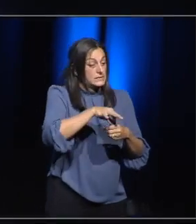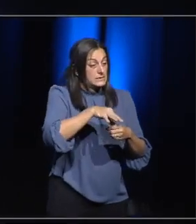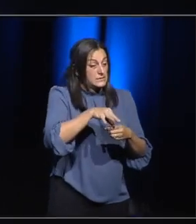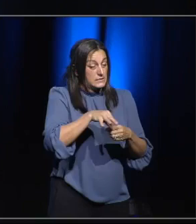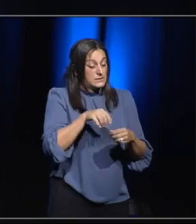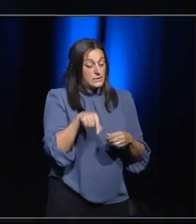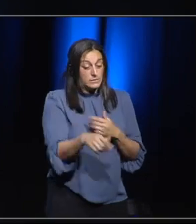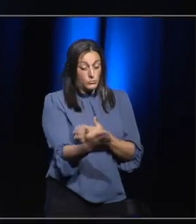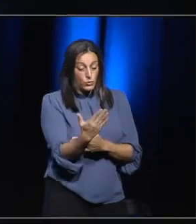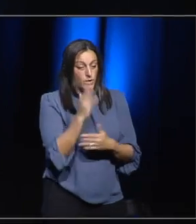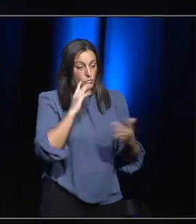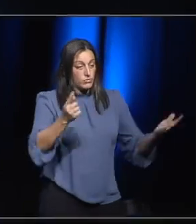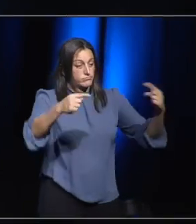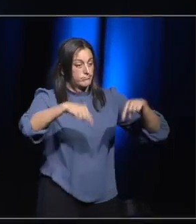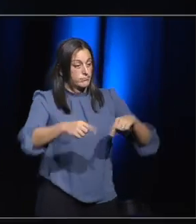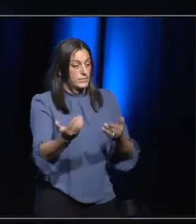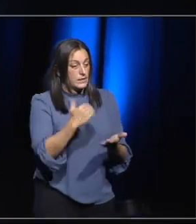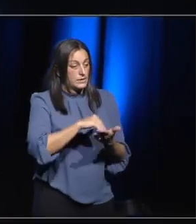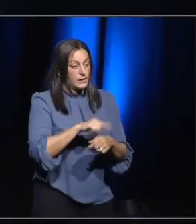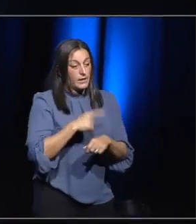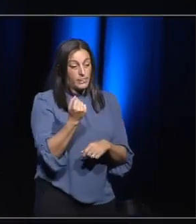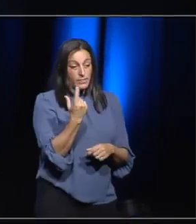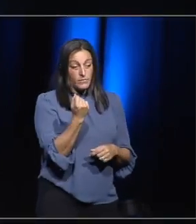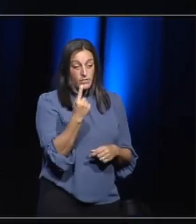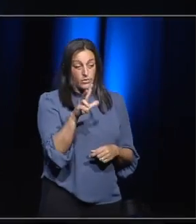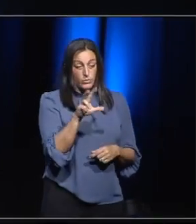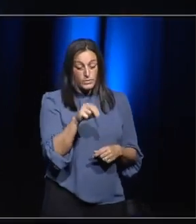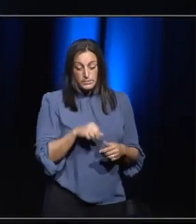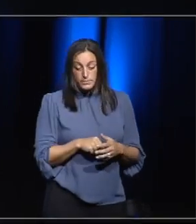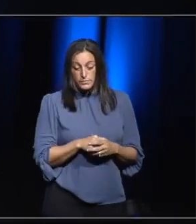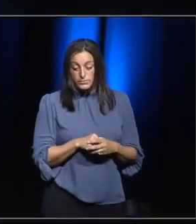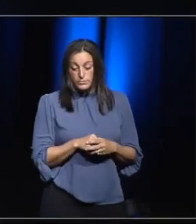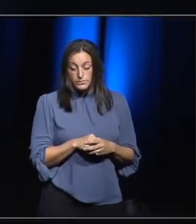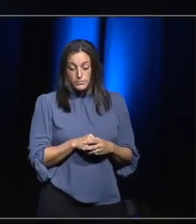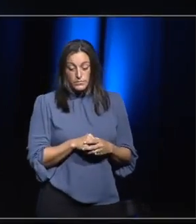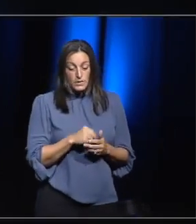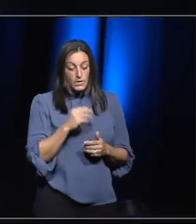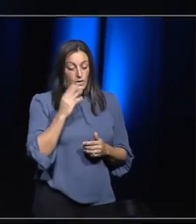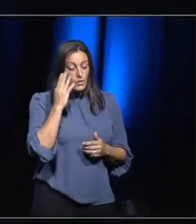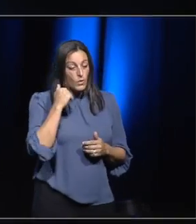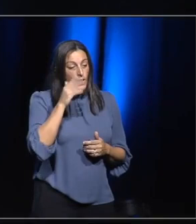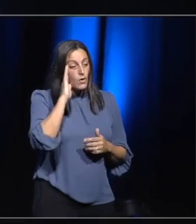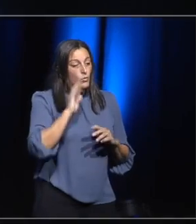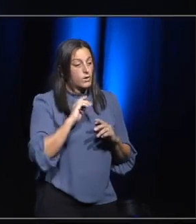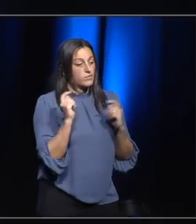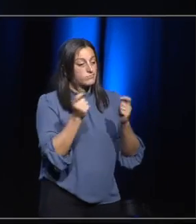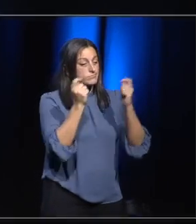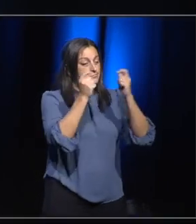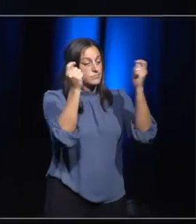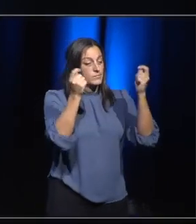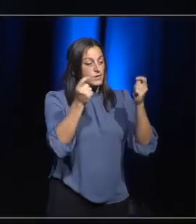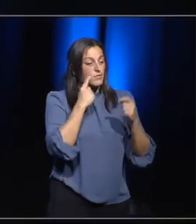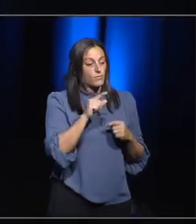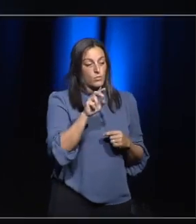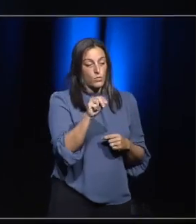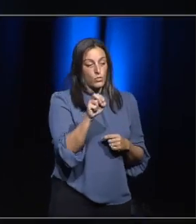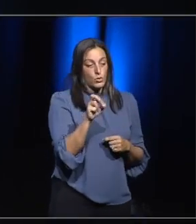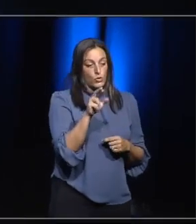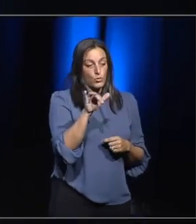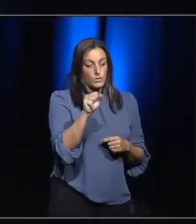we'll return here at 11:30 to congratulate our Wood and Norris Awards